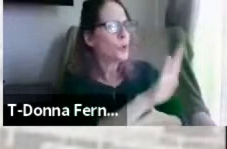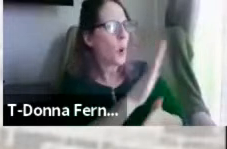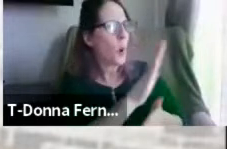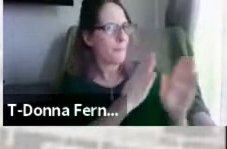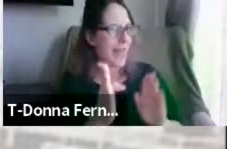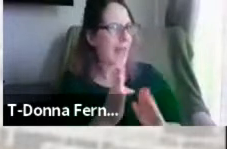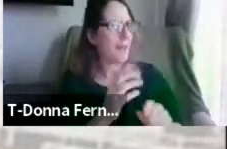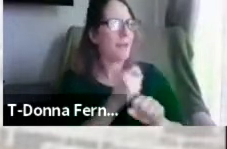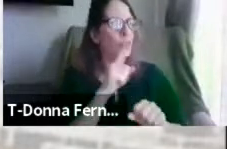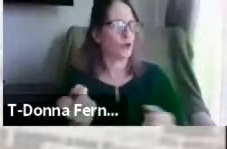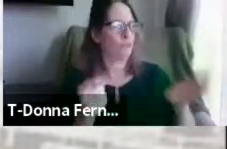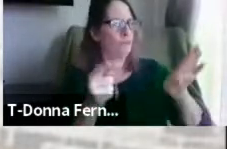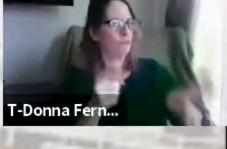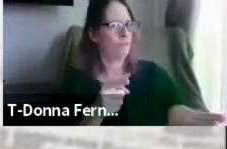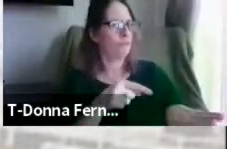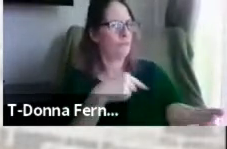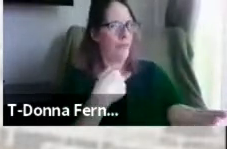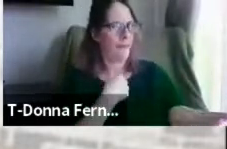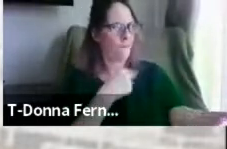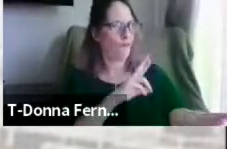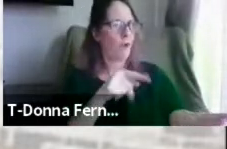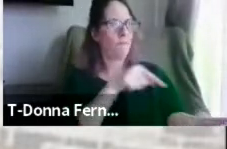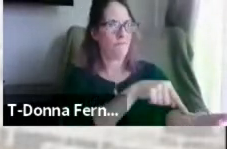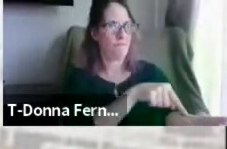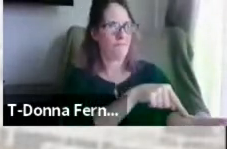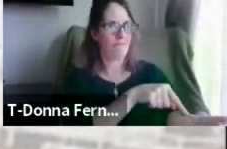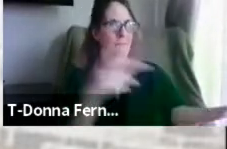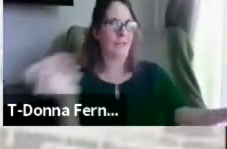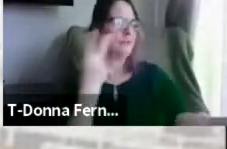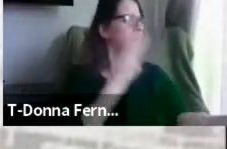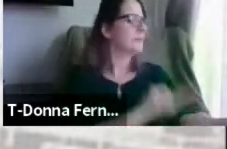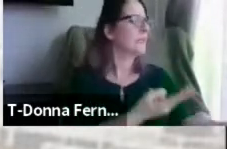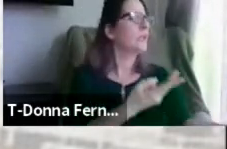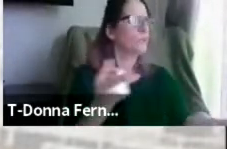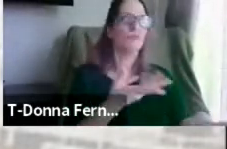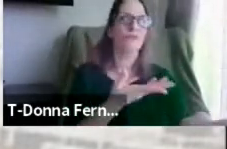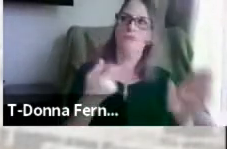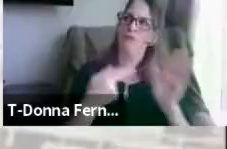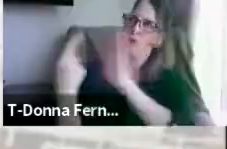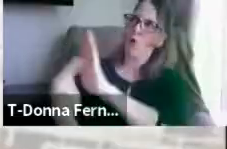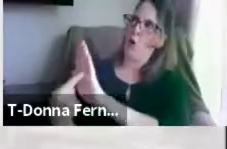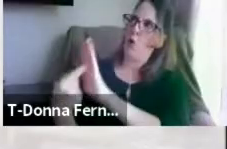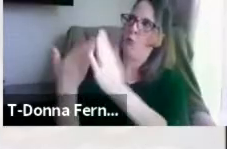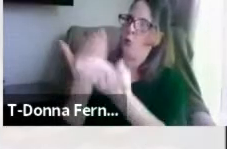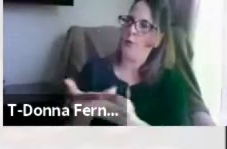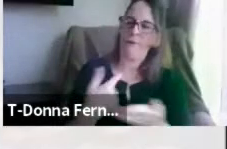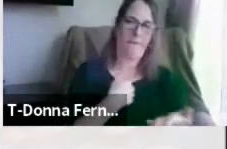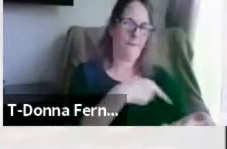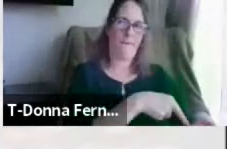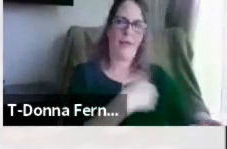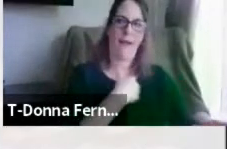that your plans are updated and they are kept on site to provide to the inspectors.